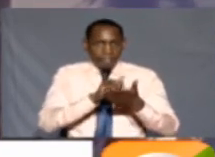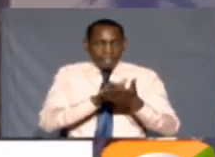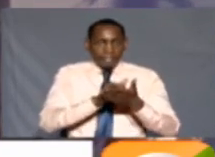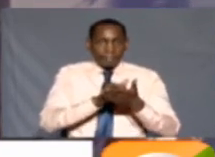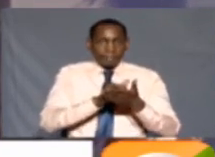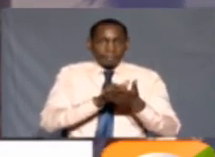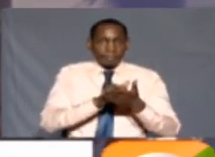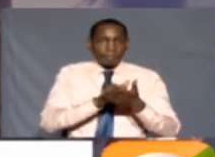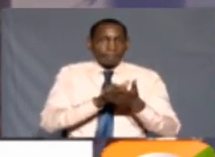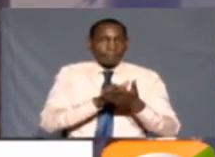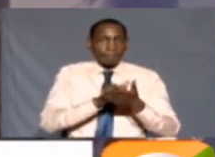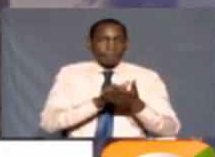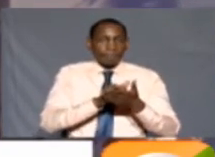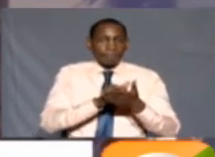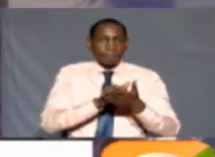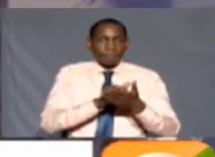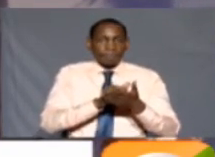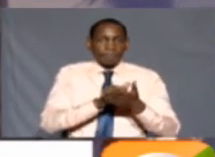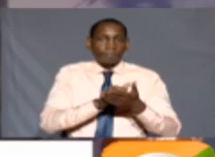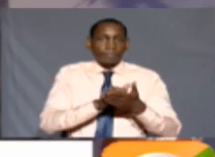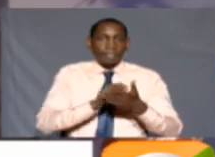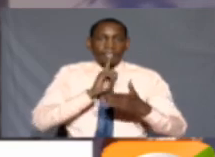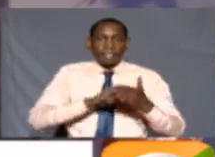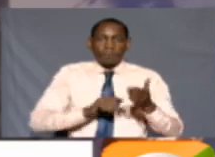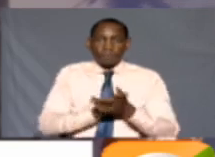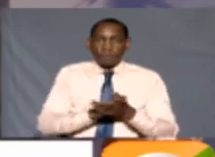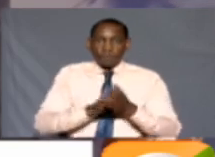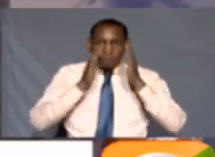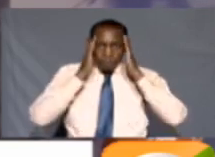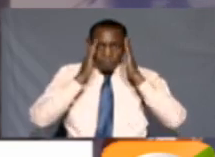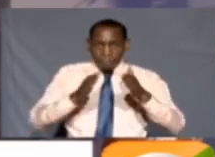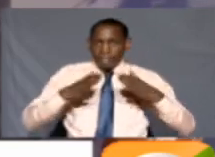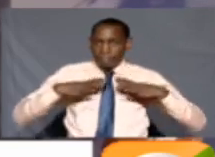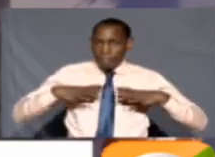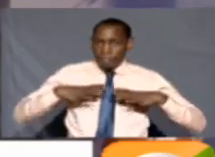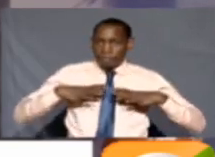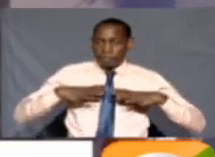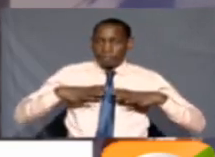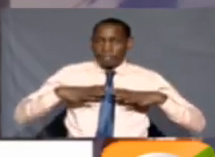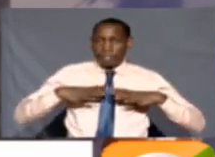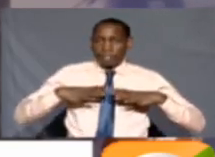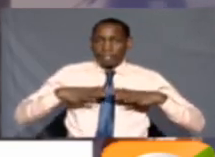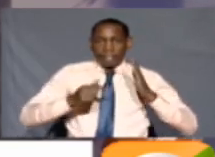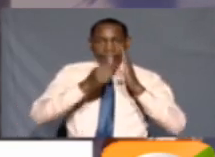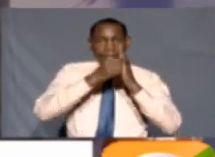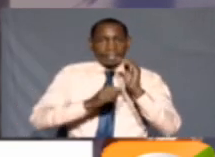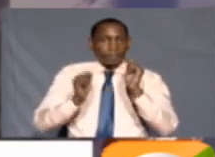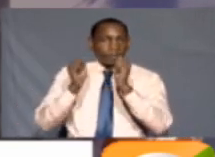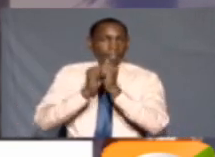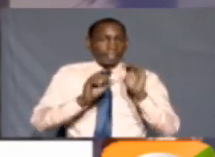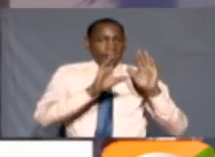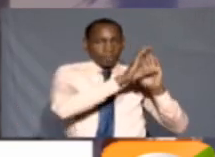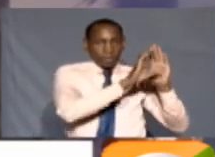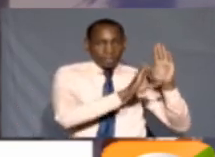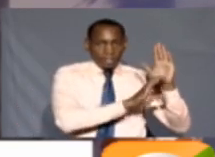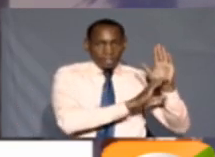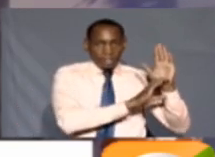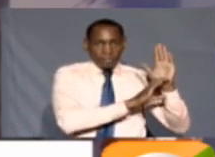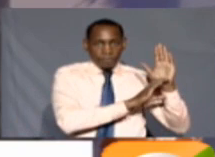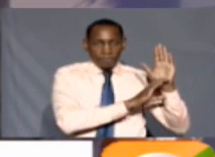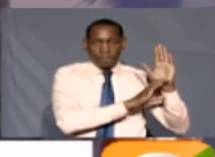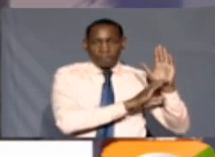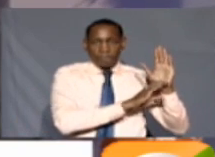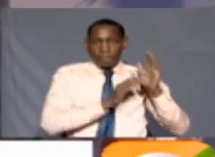understanding, as I've said, of what we consider as our own co-commitment as a people. Okay. I think if you look at Article 10 of the Constitution, part of